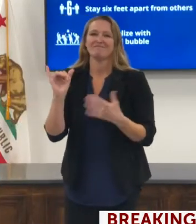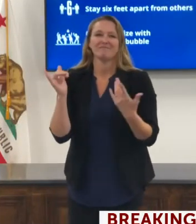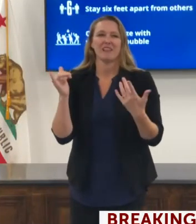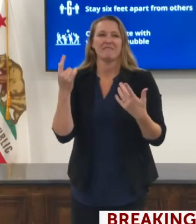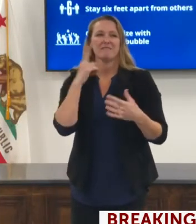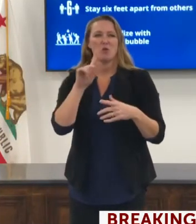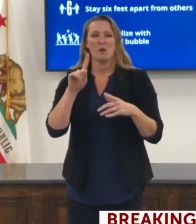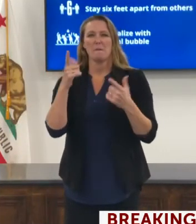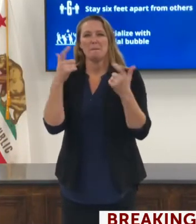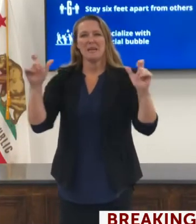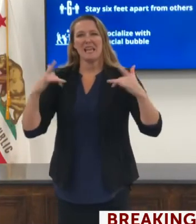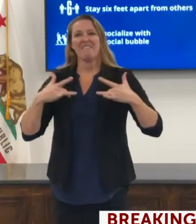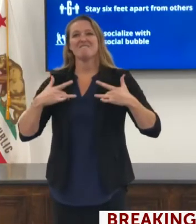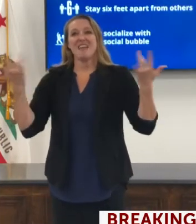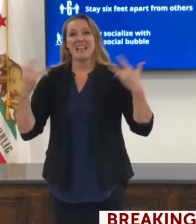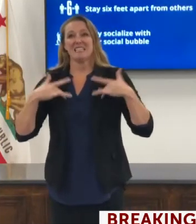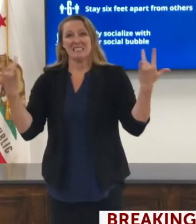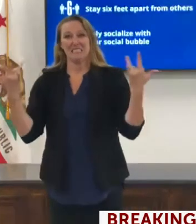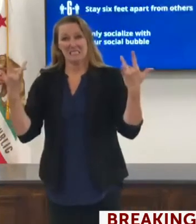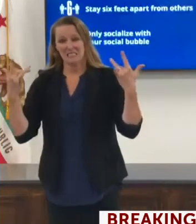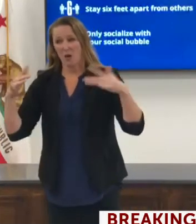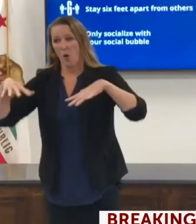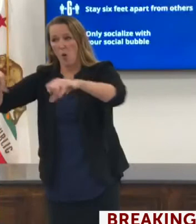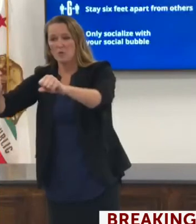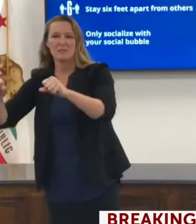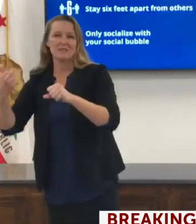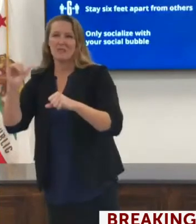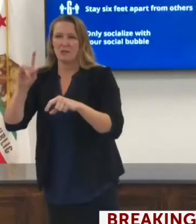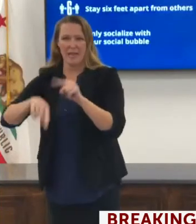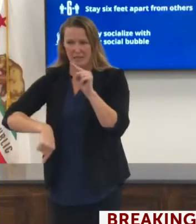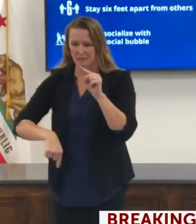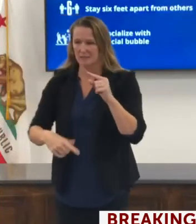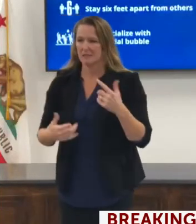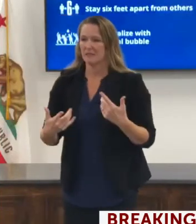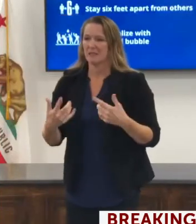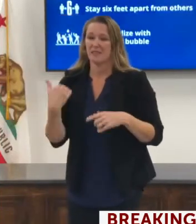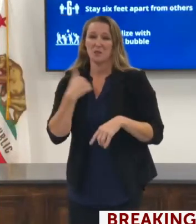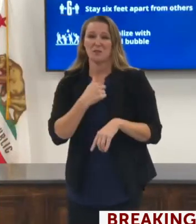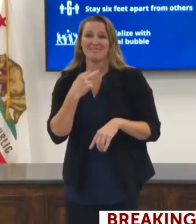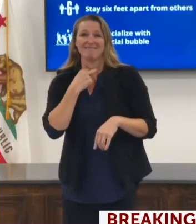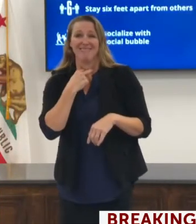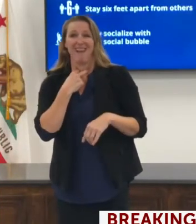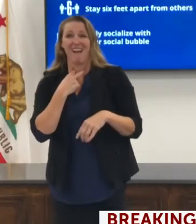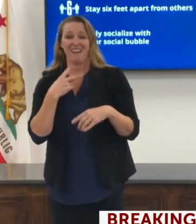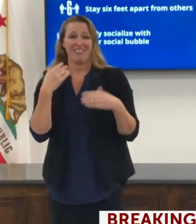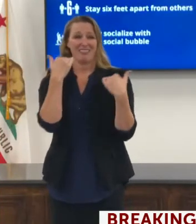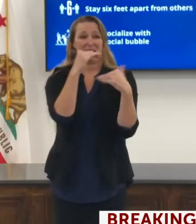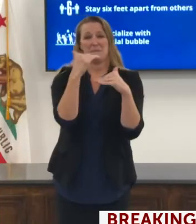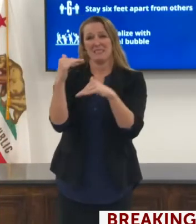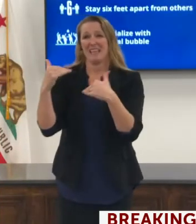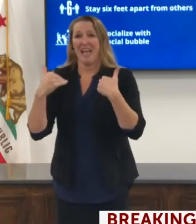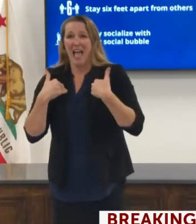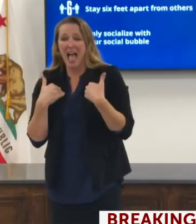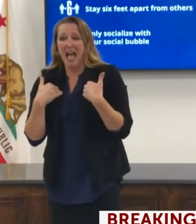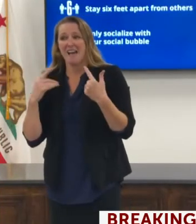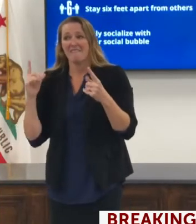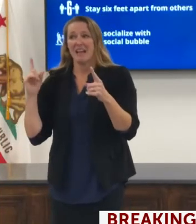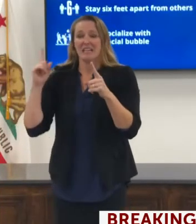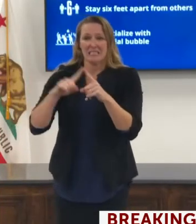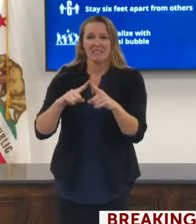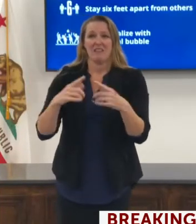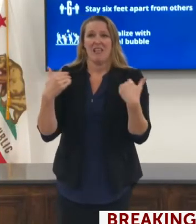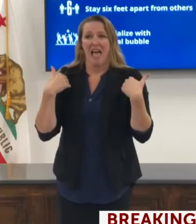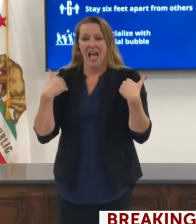be ongoing until we have absolutely solid, effective treatment for everyone or vaccination that yields herd